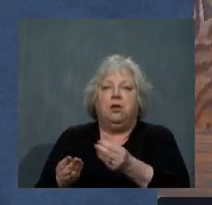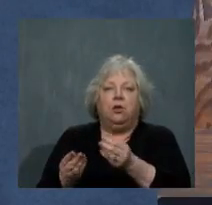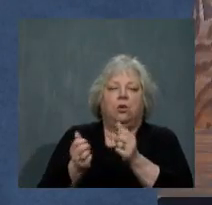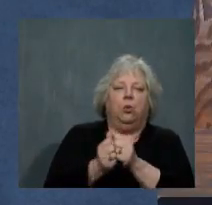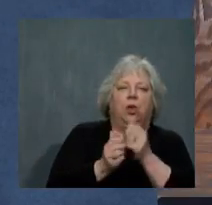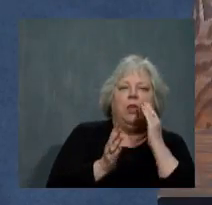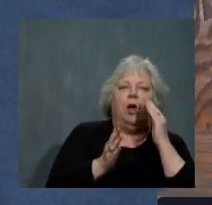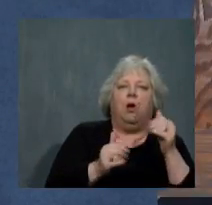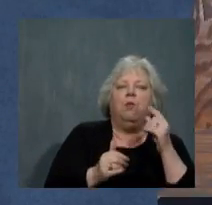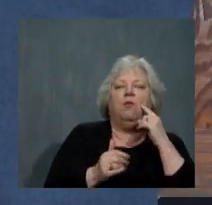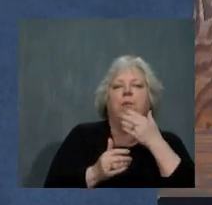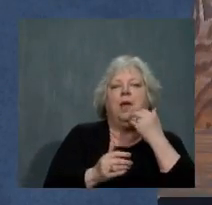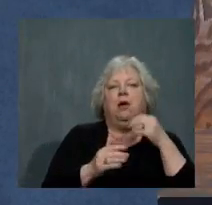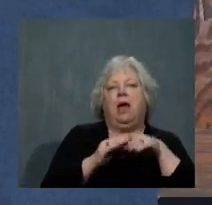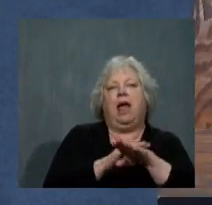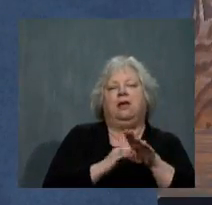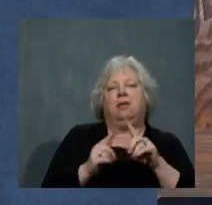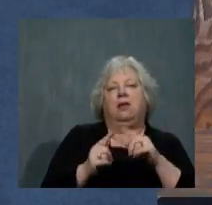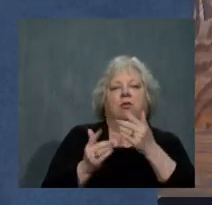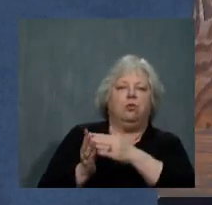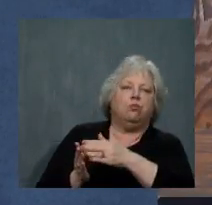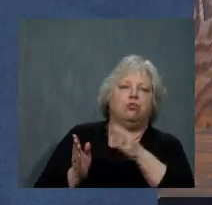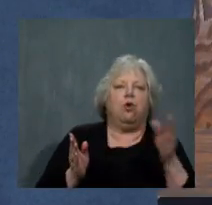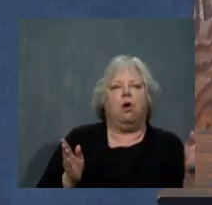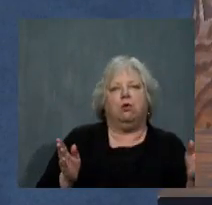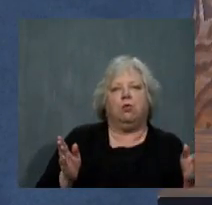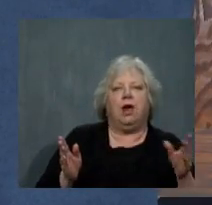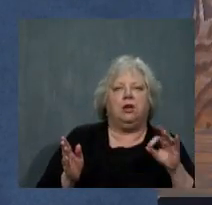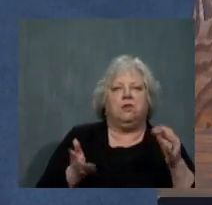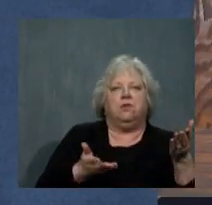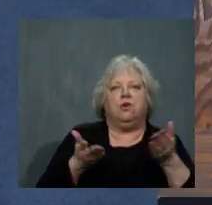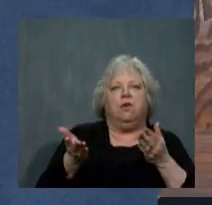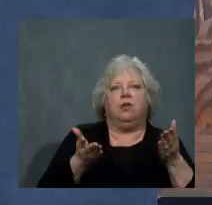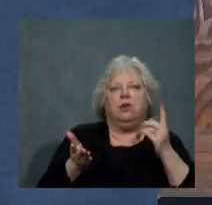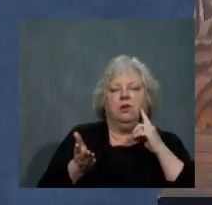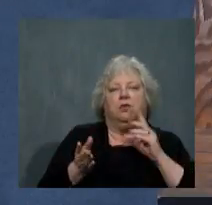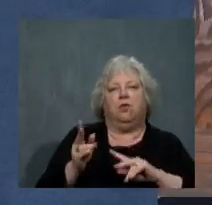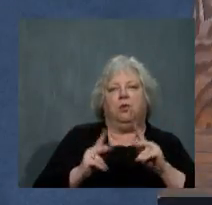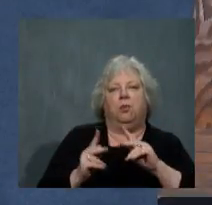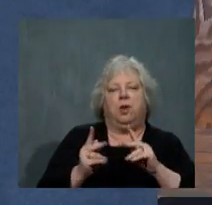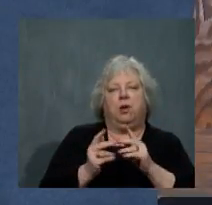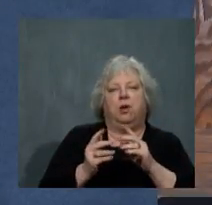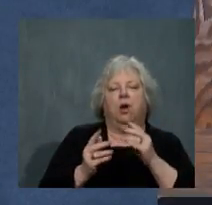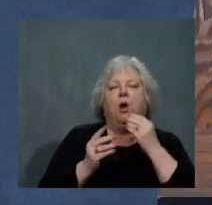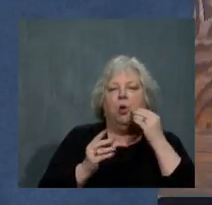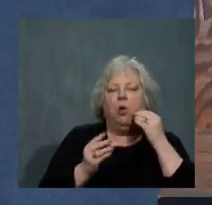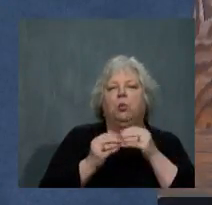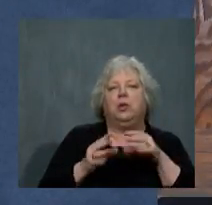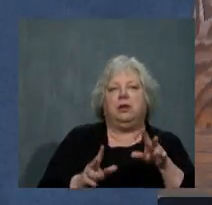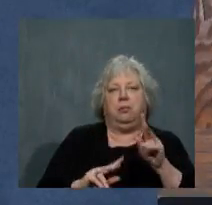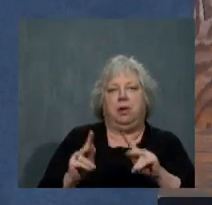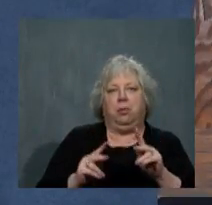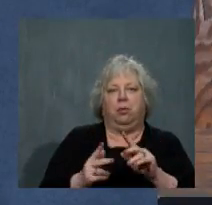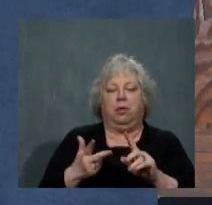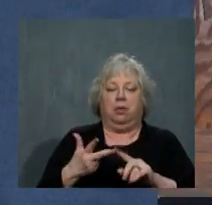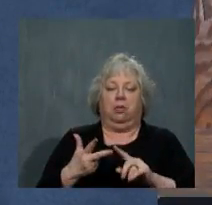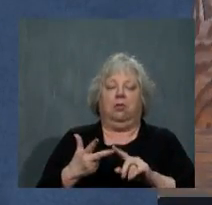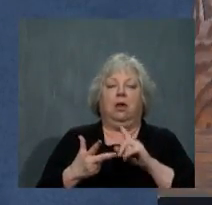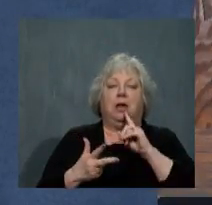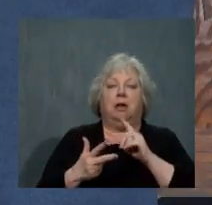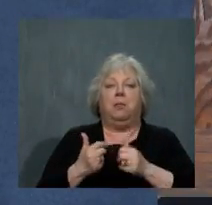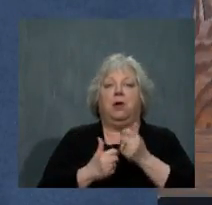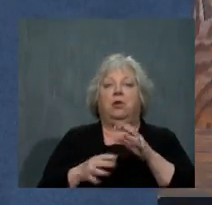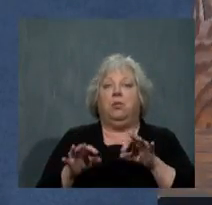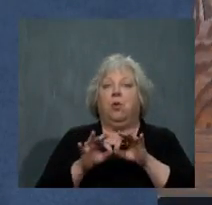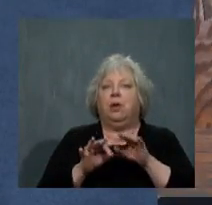hope for better access to a broader range of services for the homeless. And most importantly, it builds.